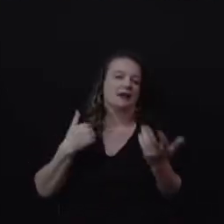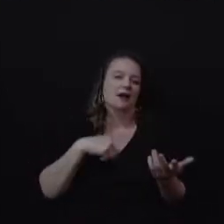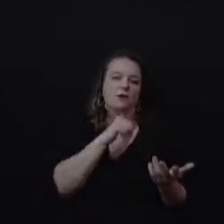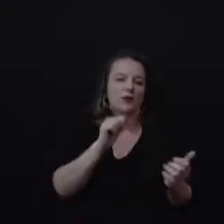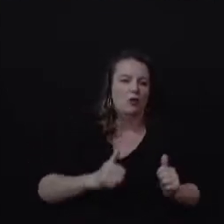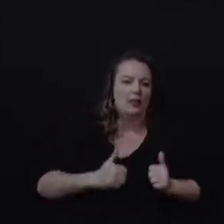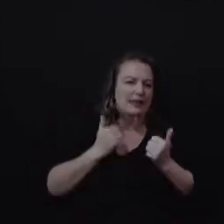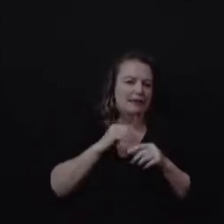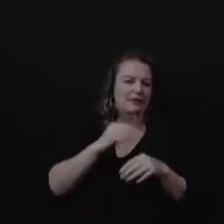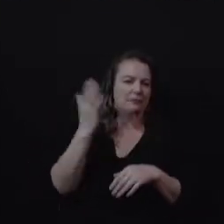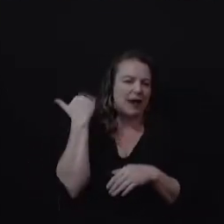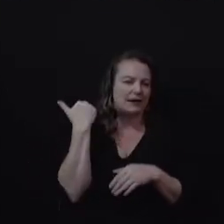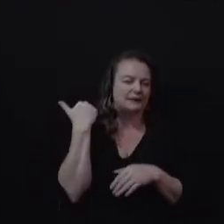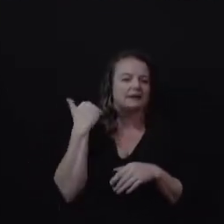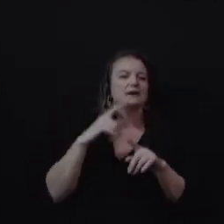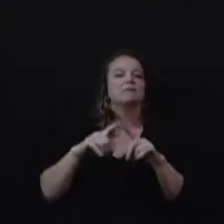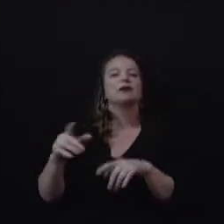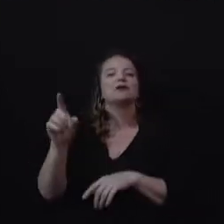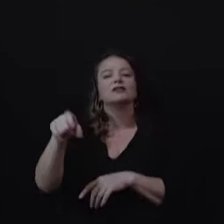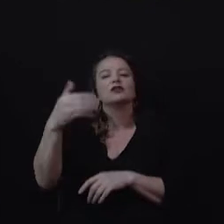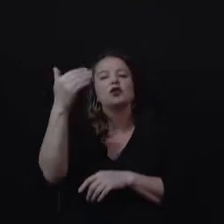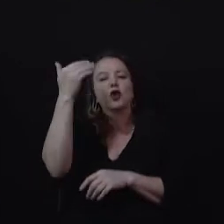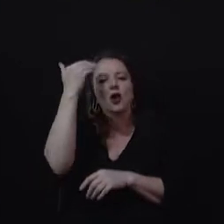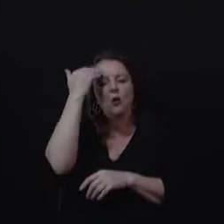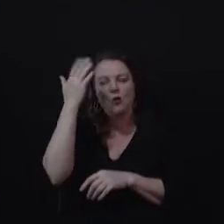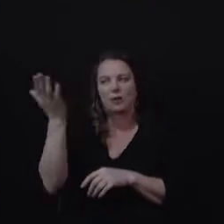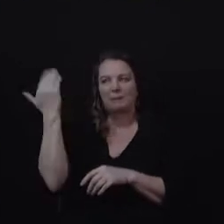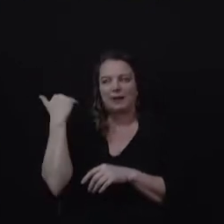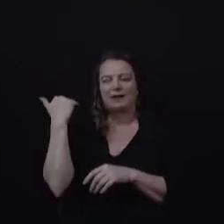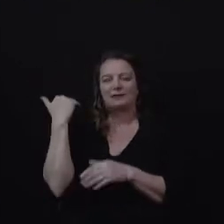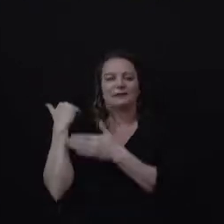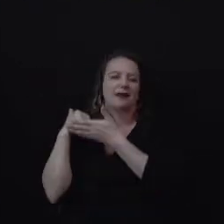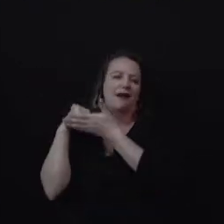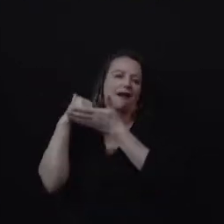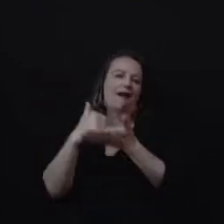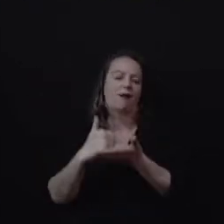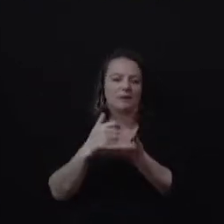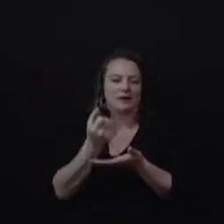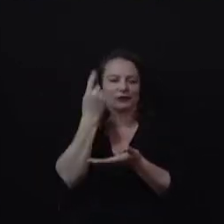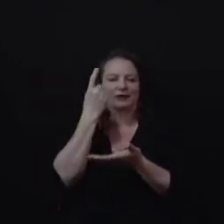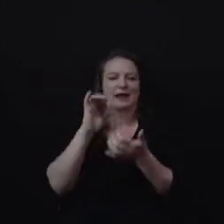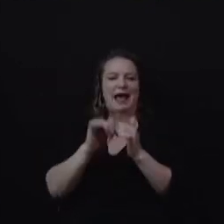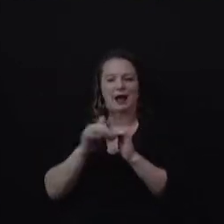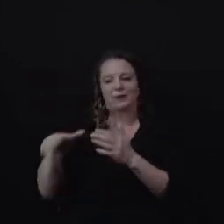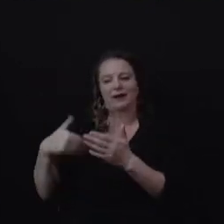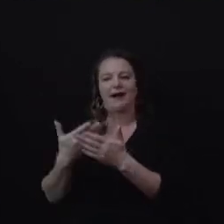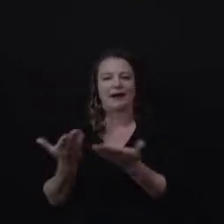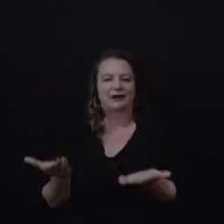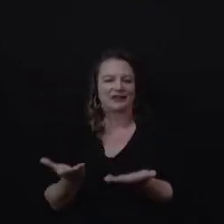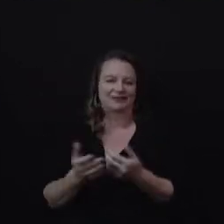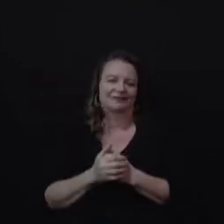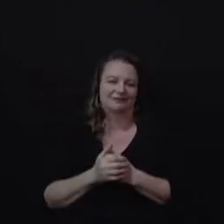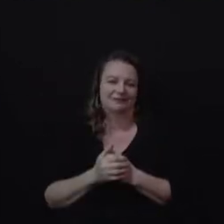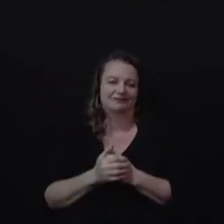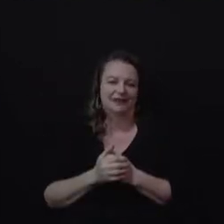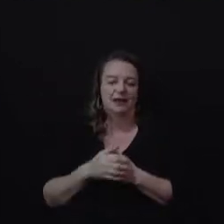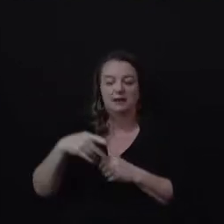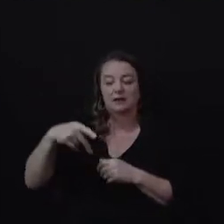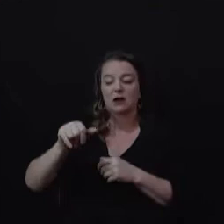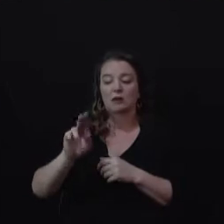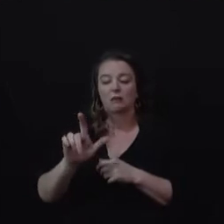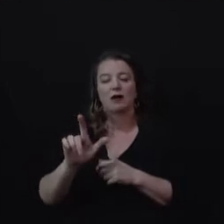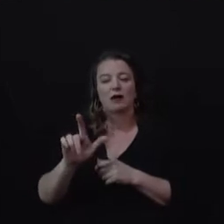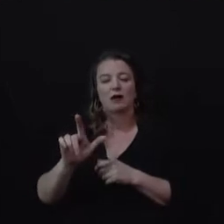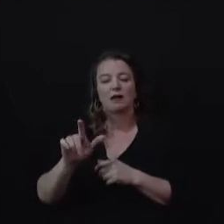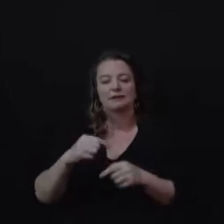past, but certainly knowing the past helps us to understand how we got here, right? And so Paul takes us back to bring